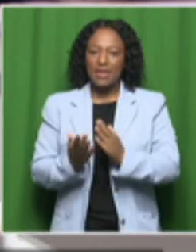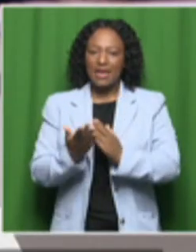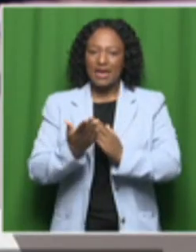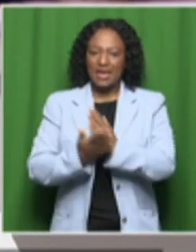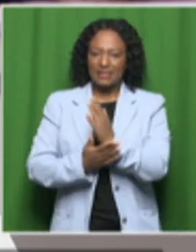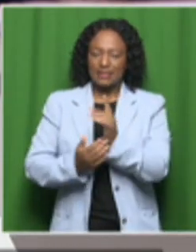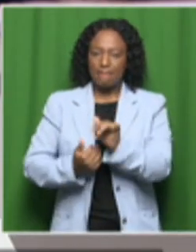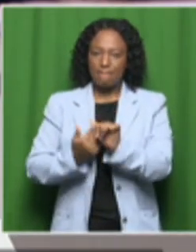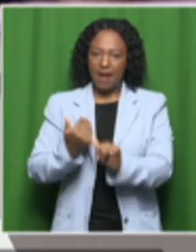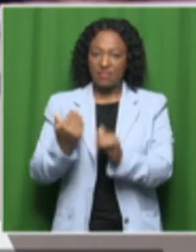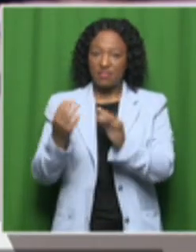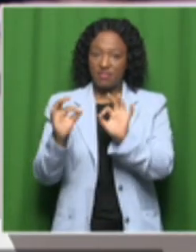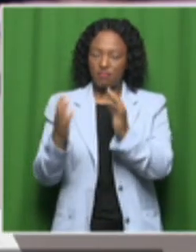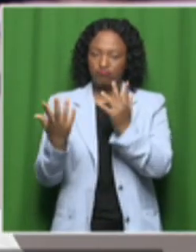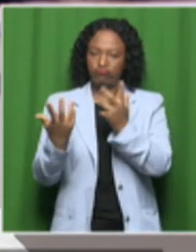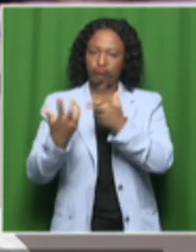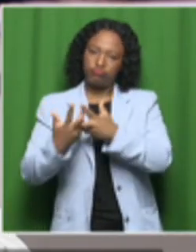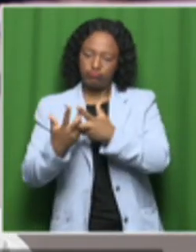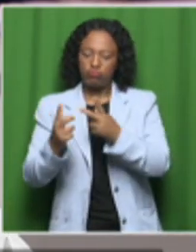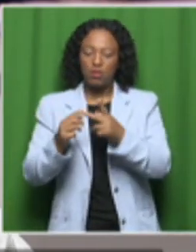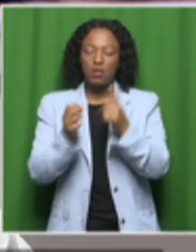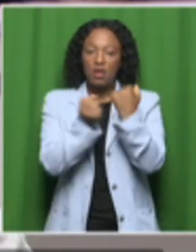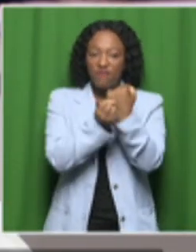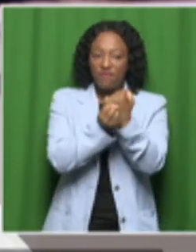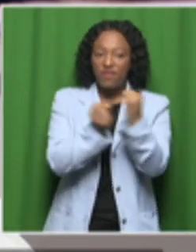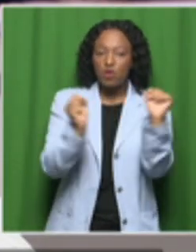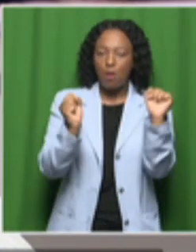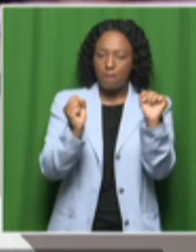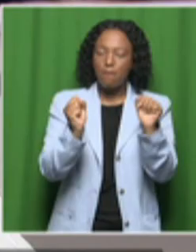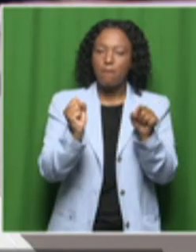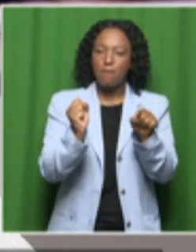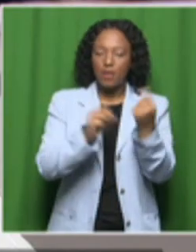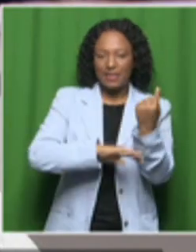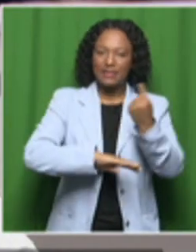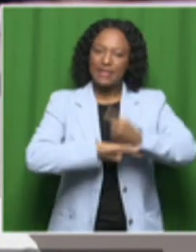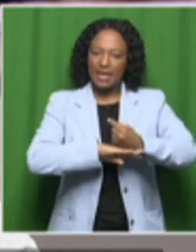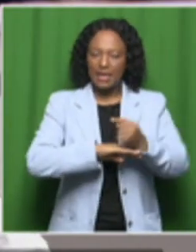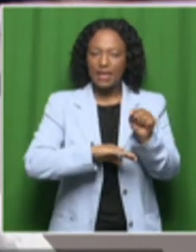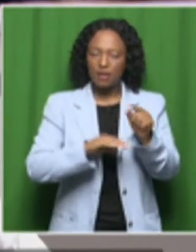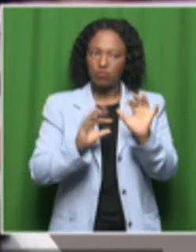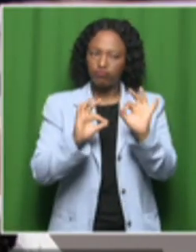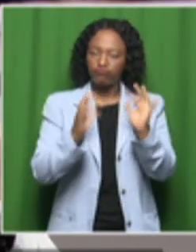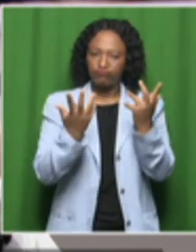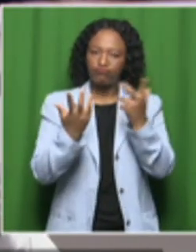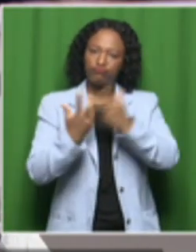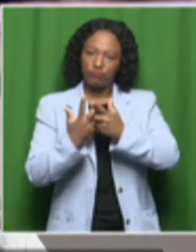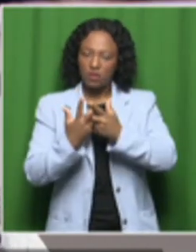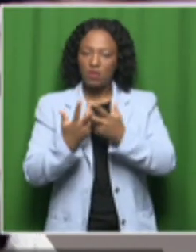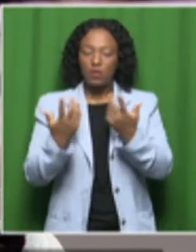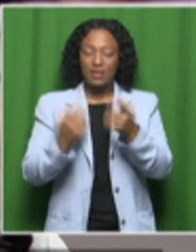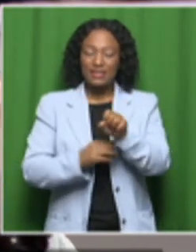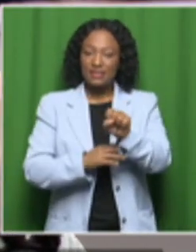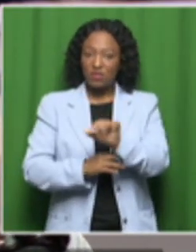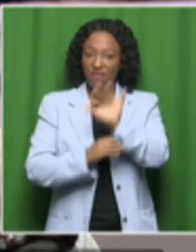as Freedom Day, and as well as enlightening the issues that we are still faced with as South